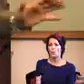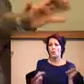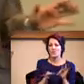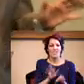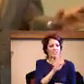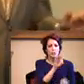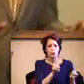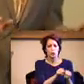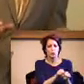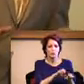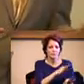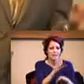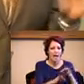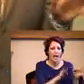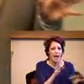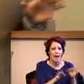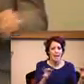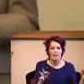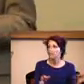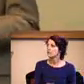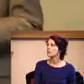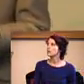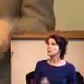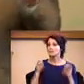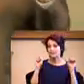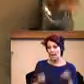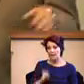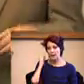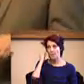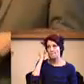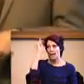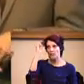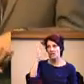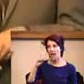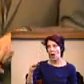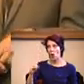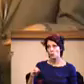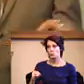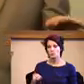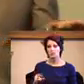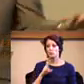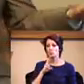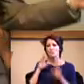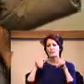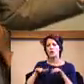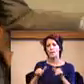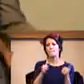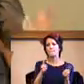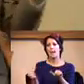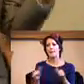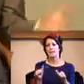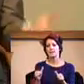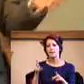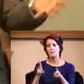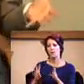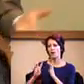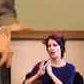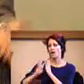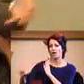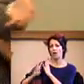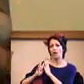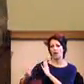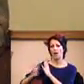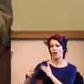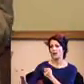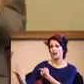imagine what it might have been like that day as John was out in the river he'd been out there many times he'd uh been out there and there were people coming and they were preparing